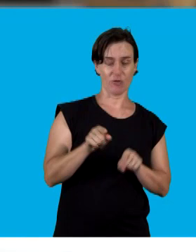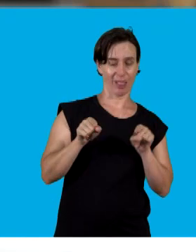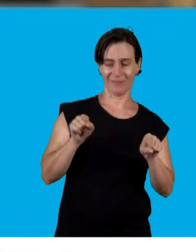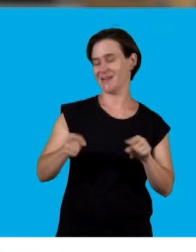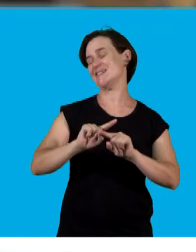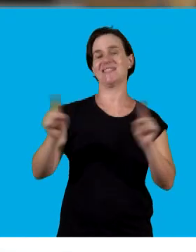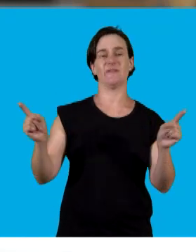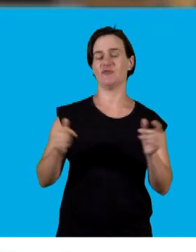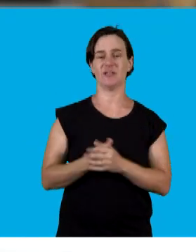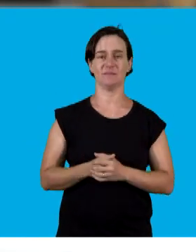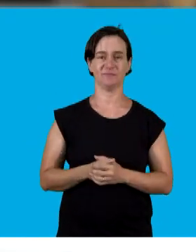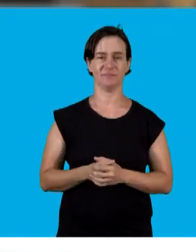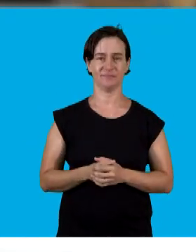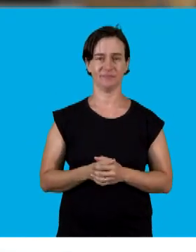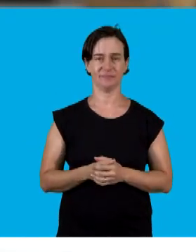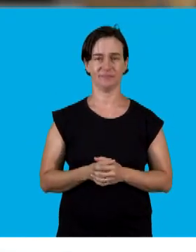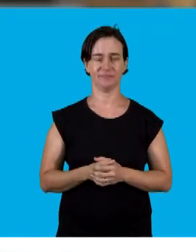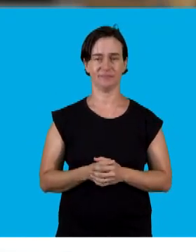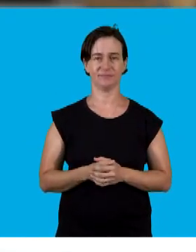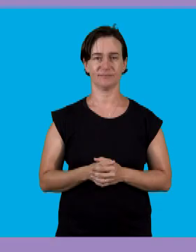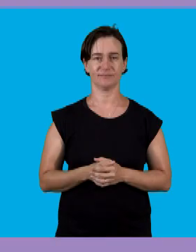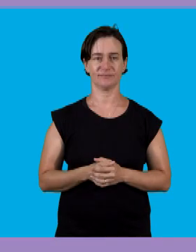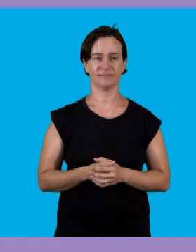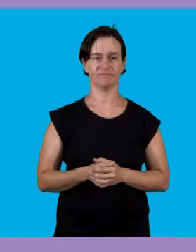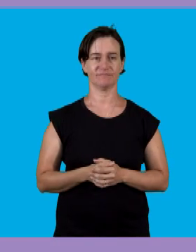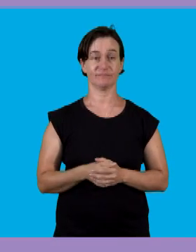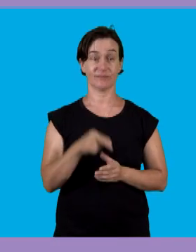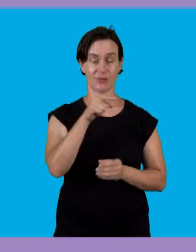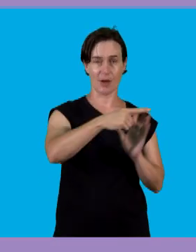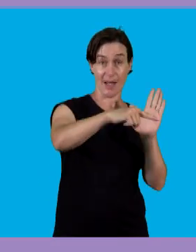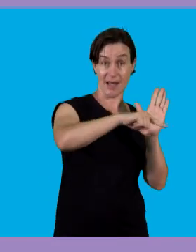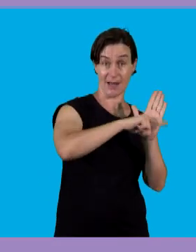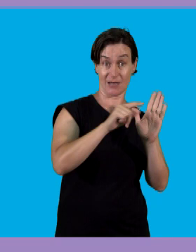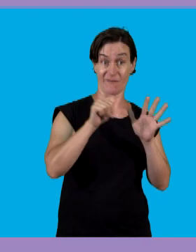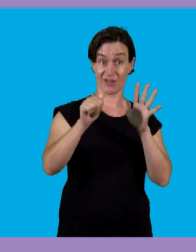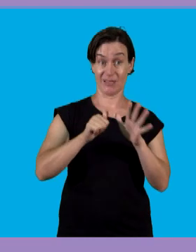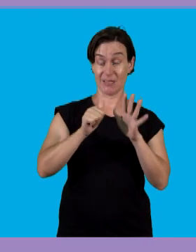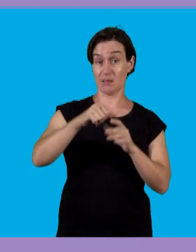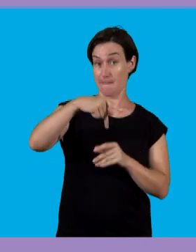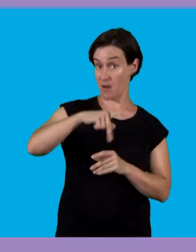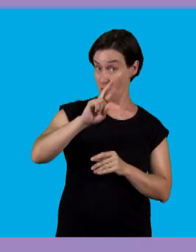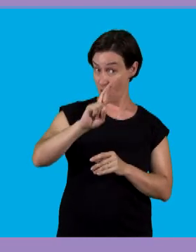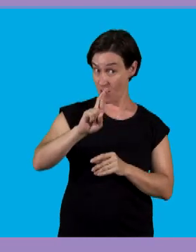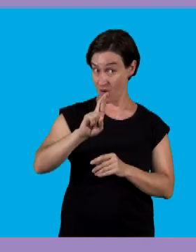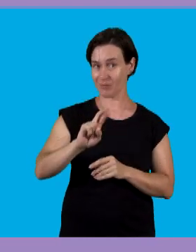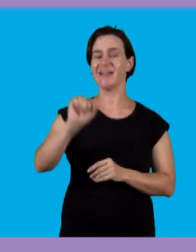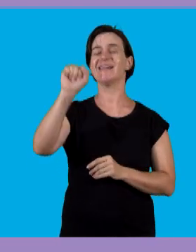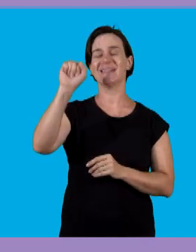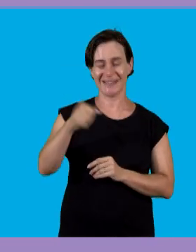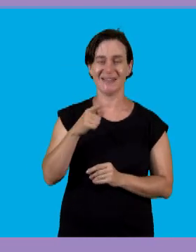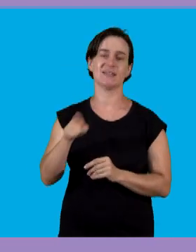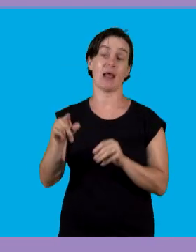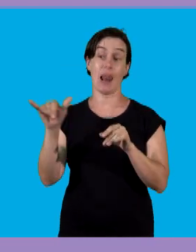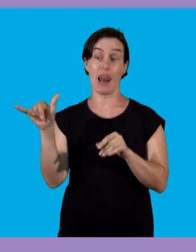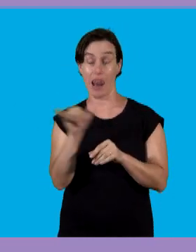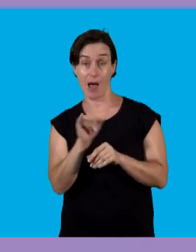not a like term with these other two terms. Then we have a negative 16pr. Yes, it is